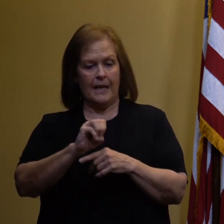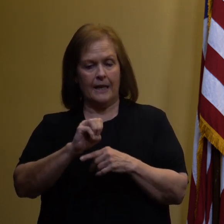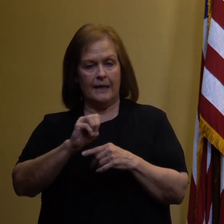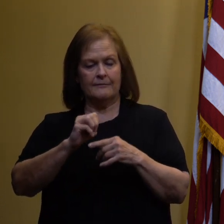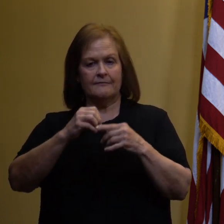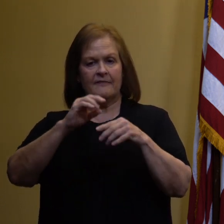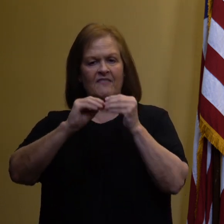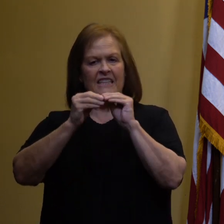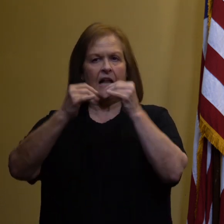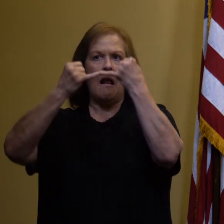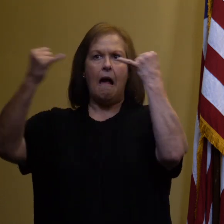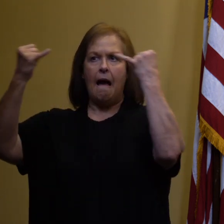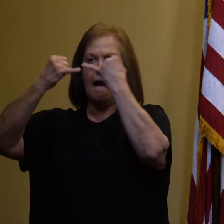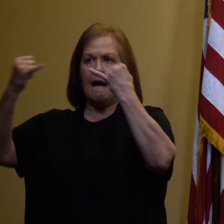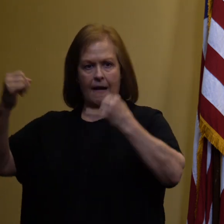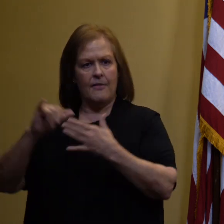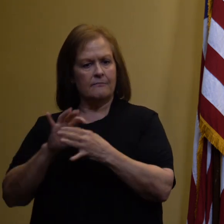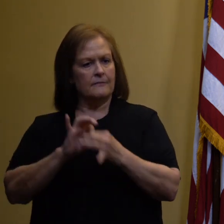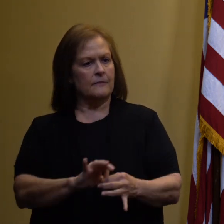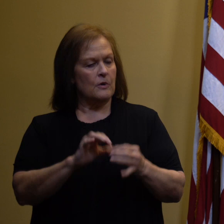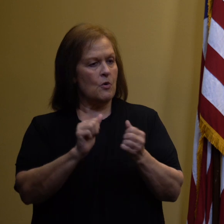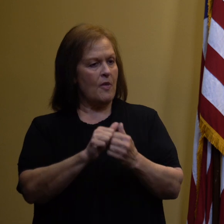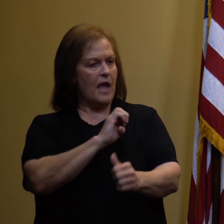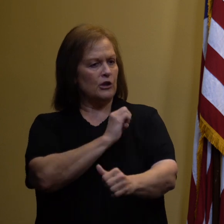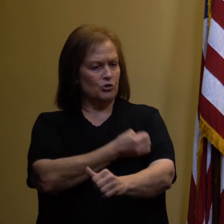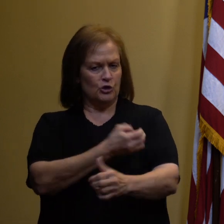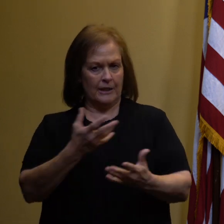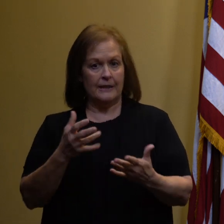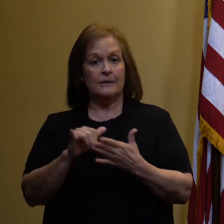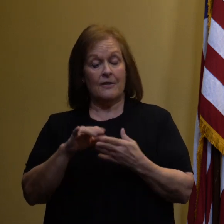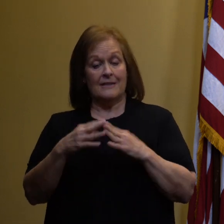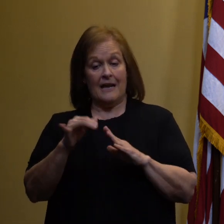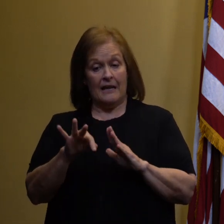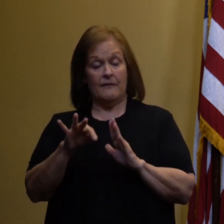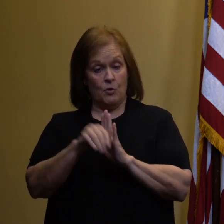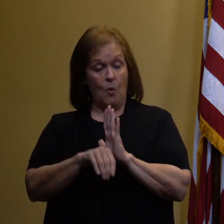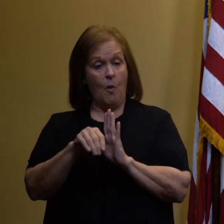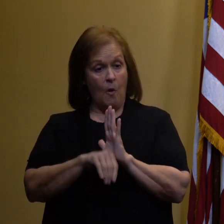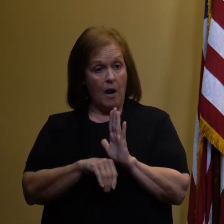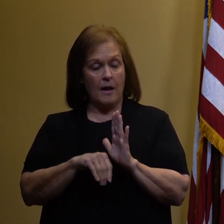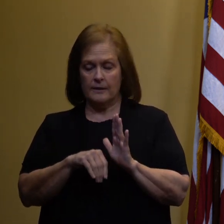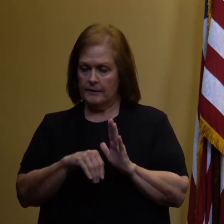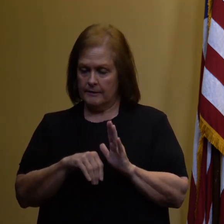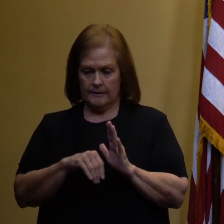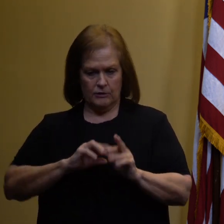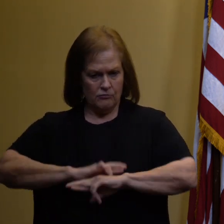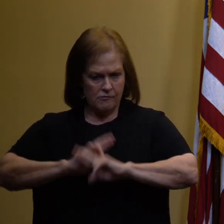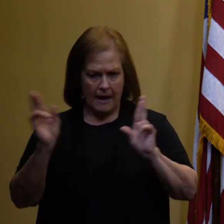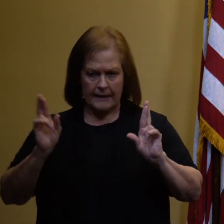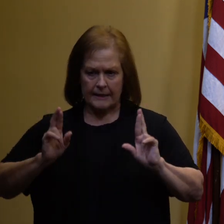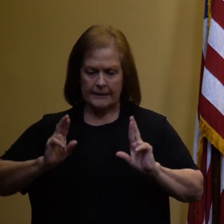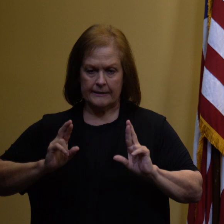because this is a big need relative to energy transmission. So again, the city of New Orleans is on the forefront of this. We're